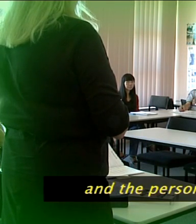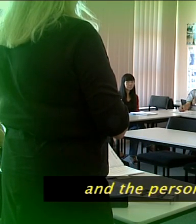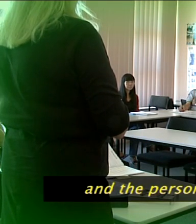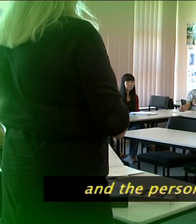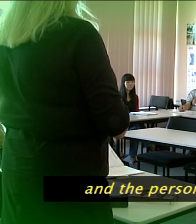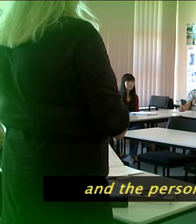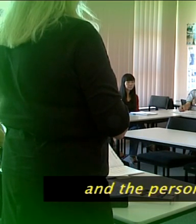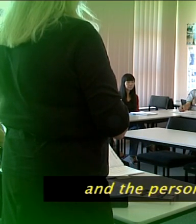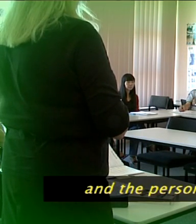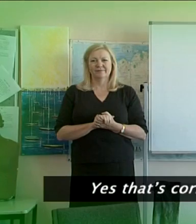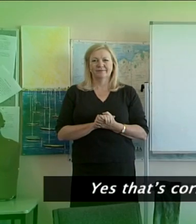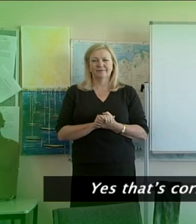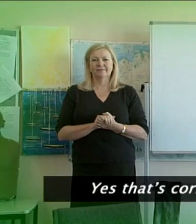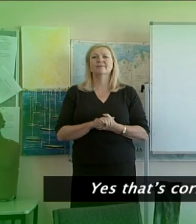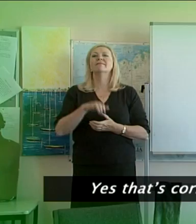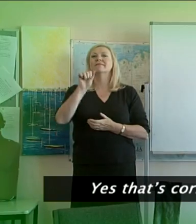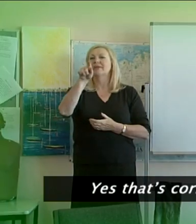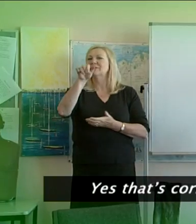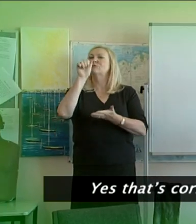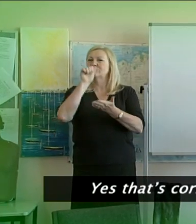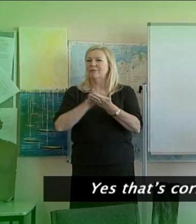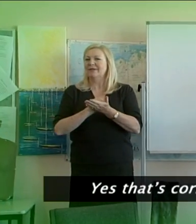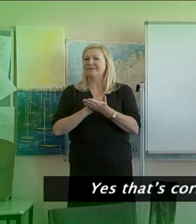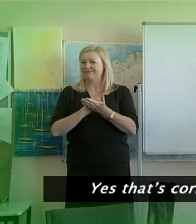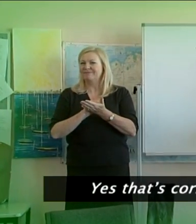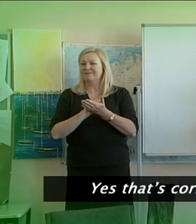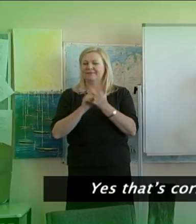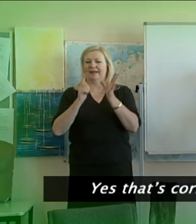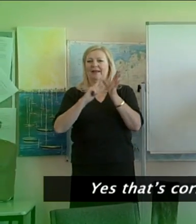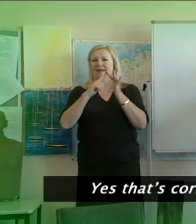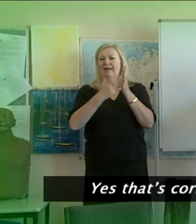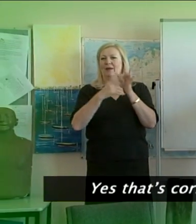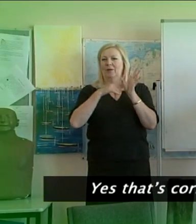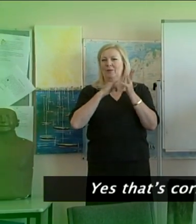person was able to breathe. Yes, that's correct, Natalie. Airways.